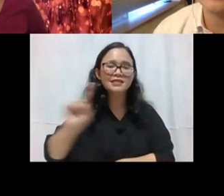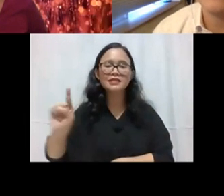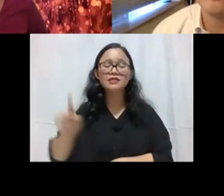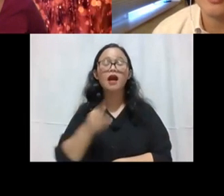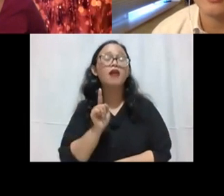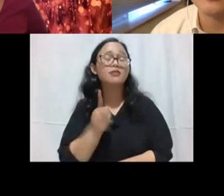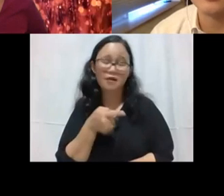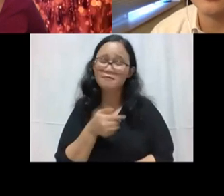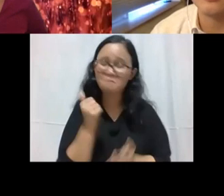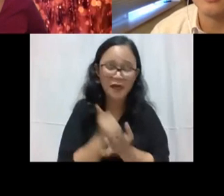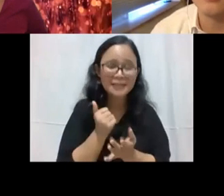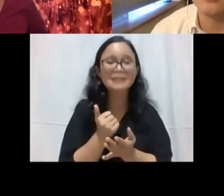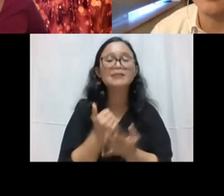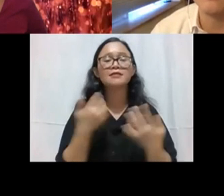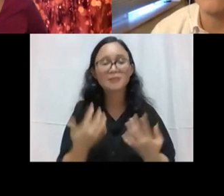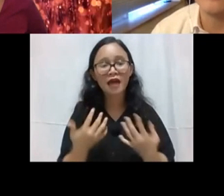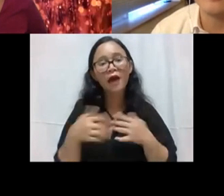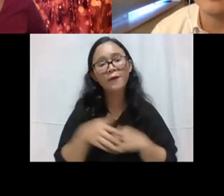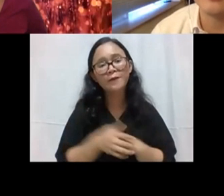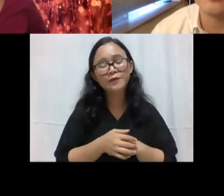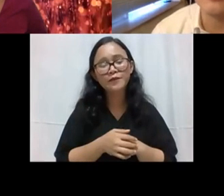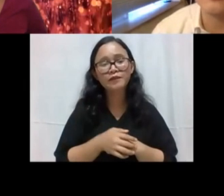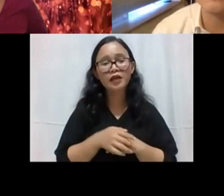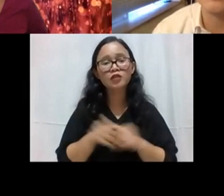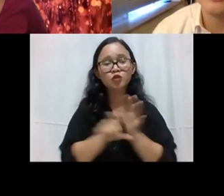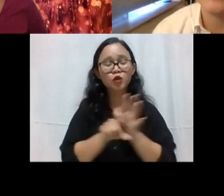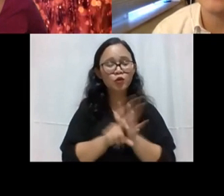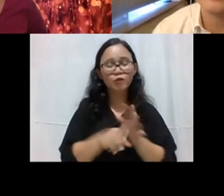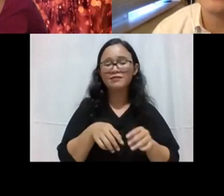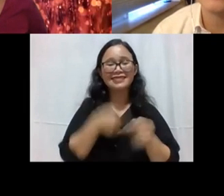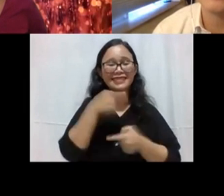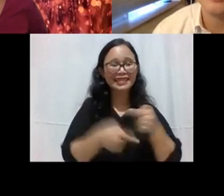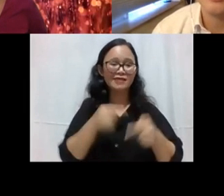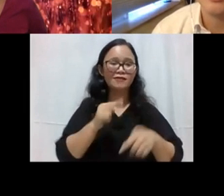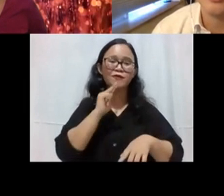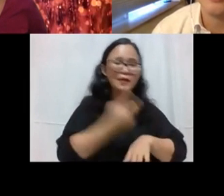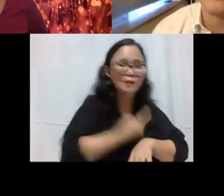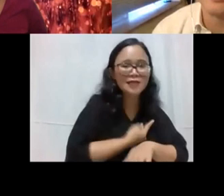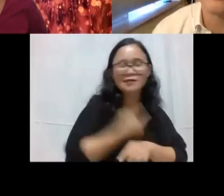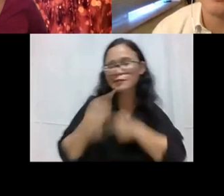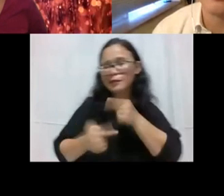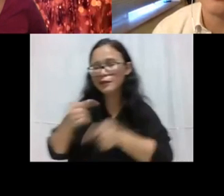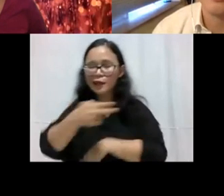encourage filmmakers in the Philippines or Indonesia to do is really just to,